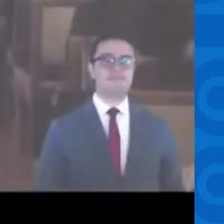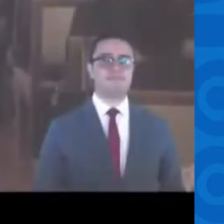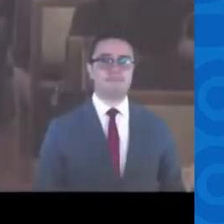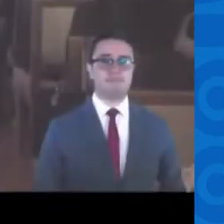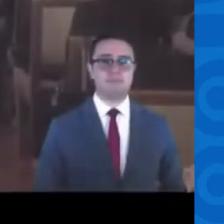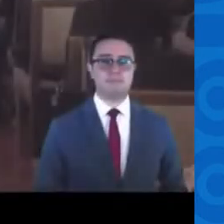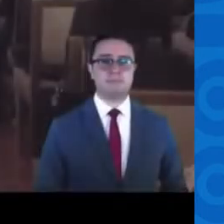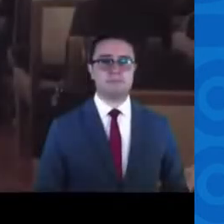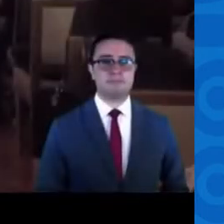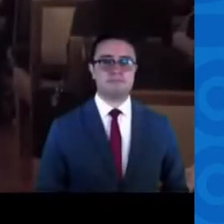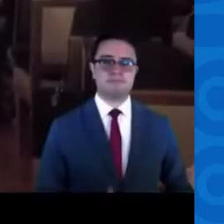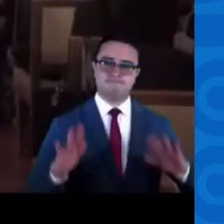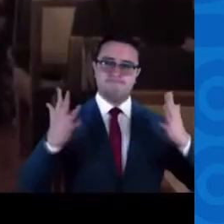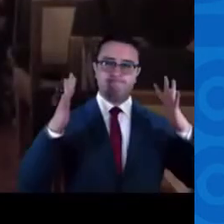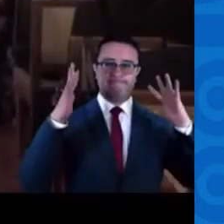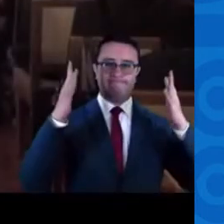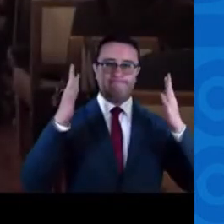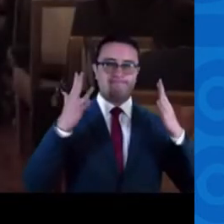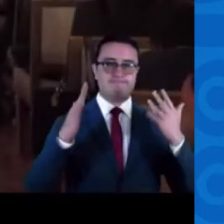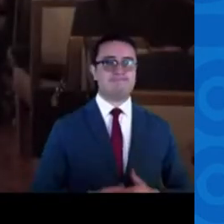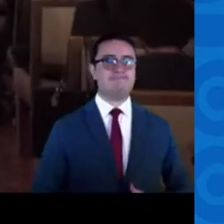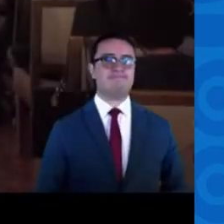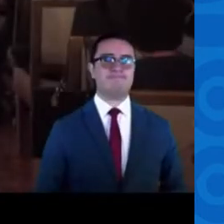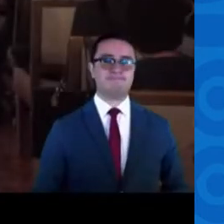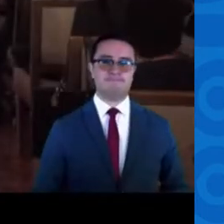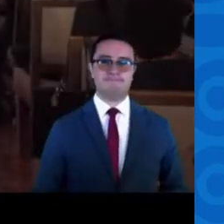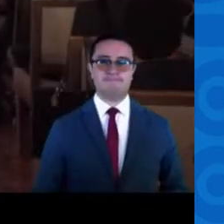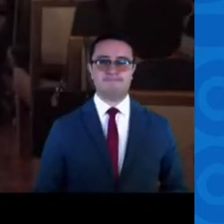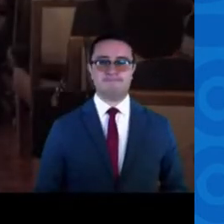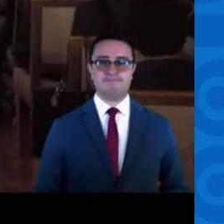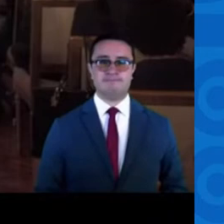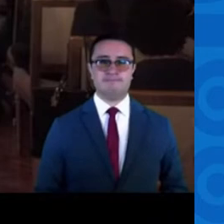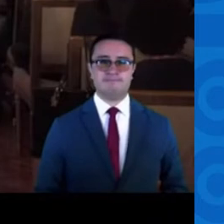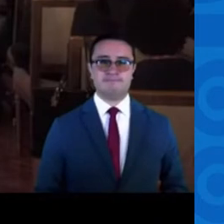program. So thank you.